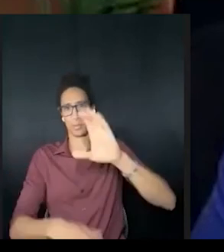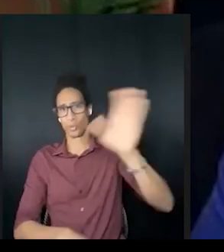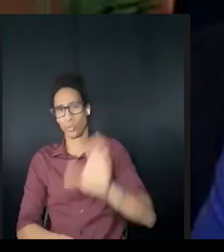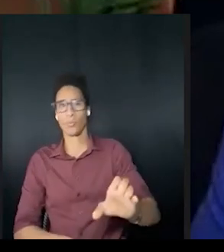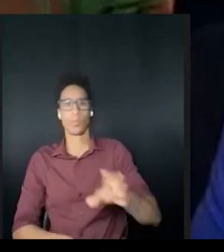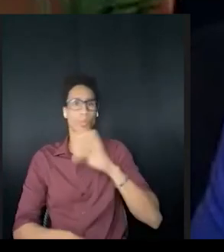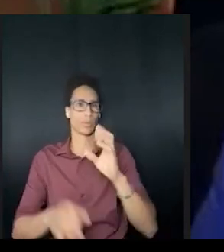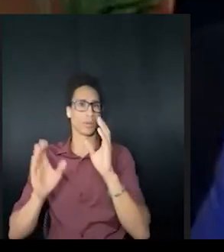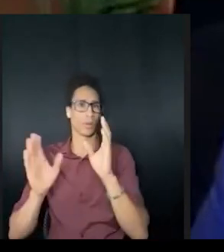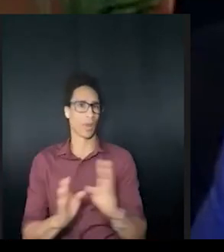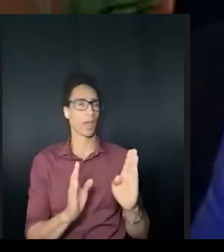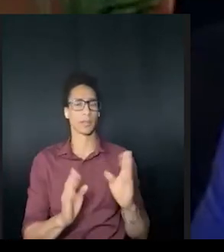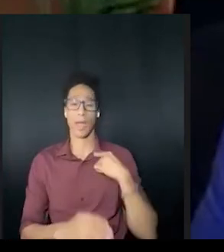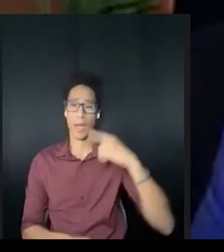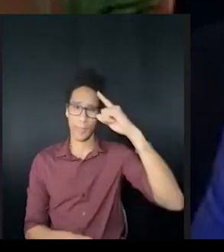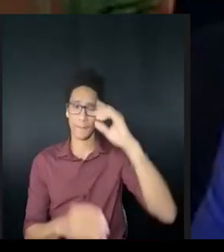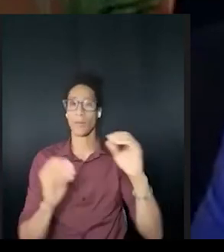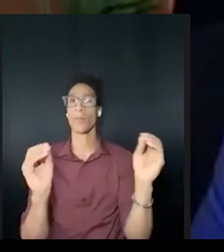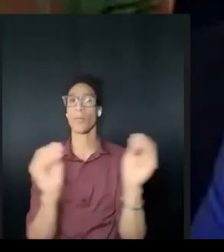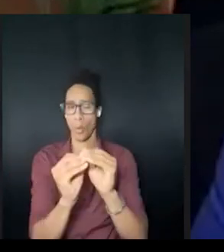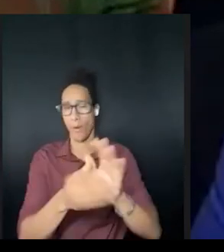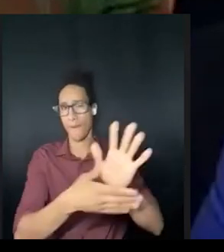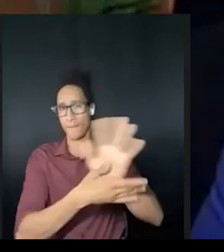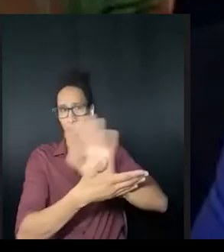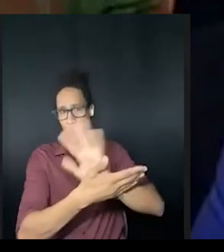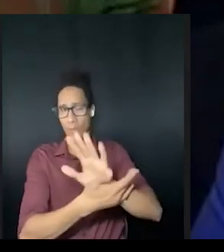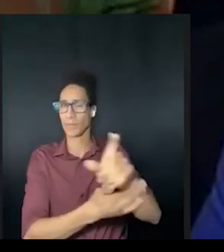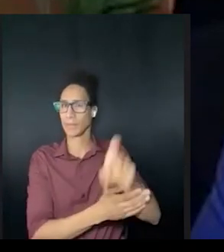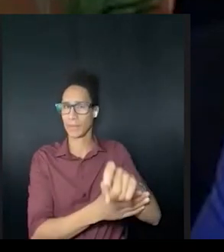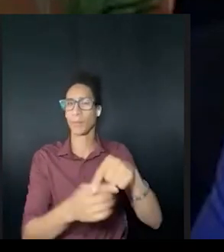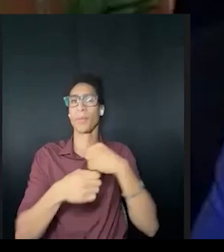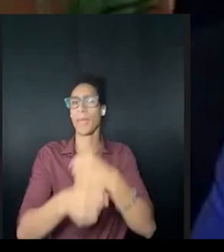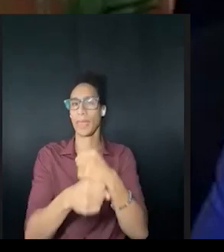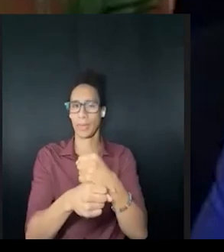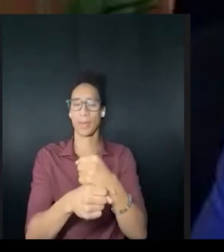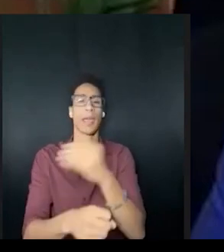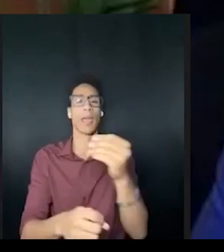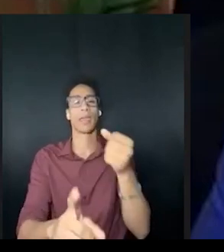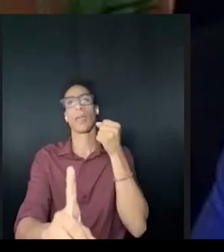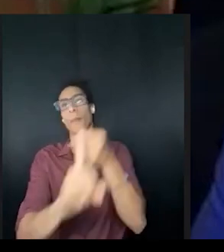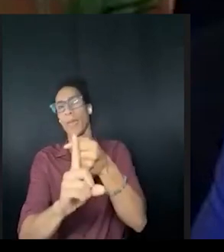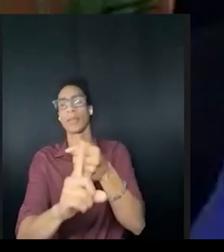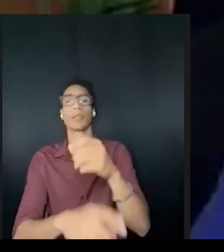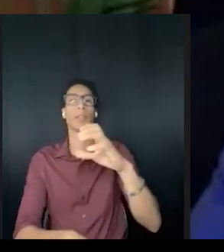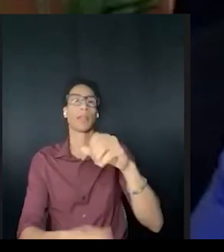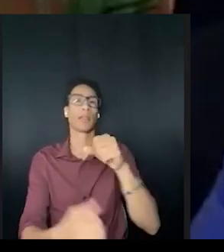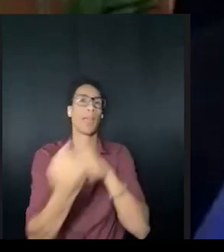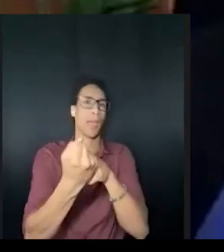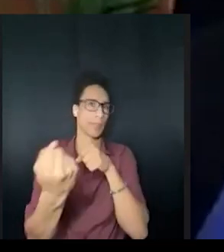that more films need to be made, and impact campaigns,